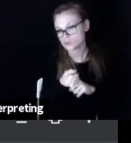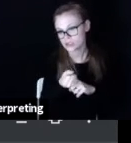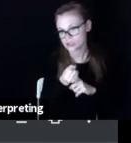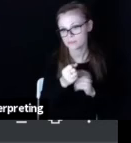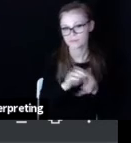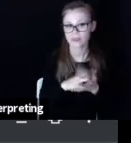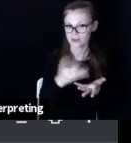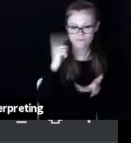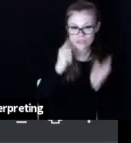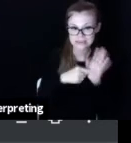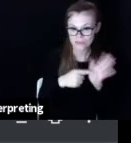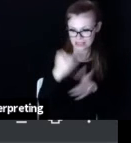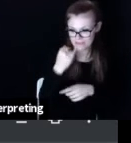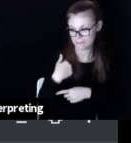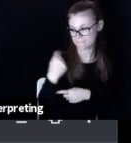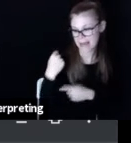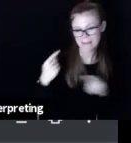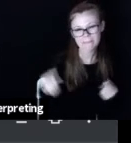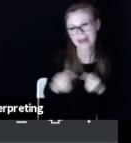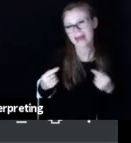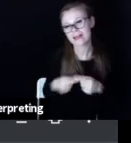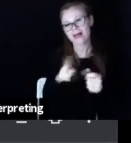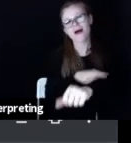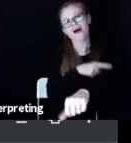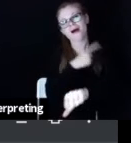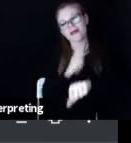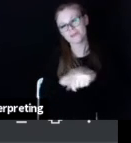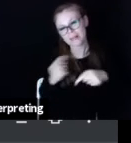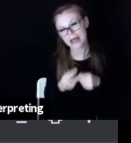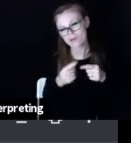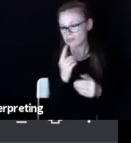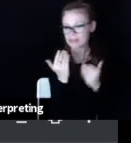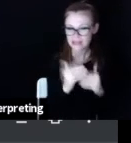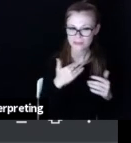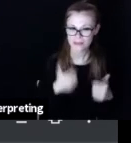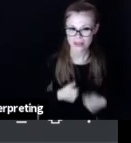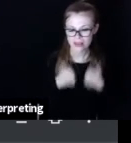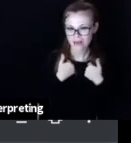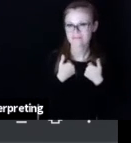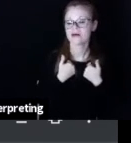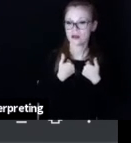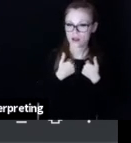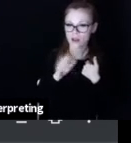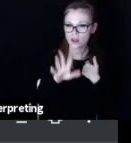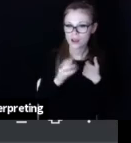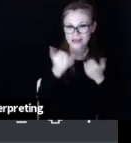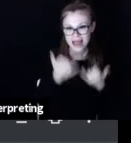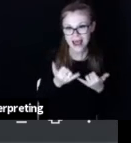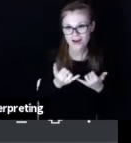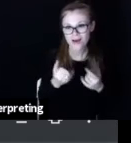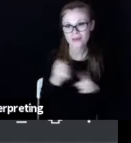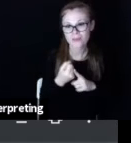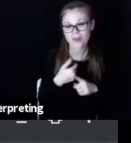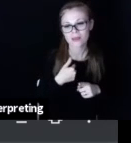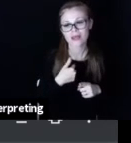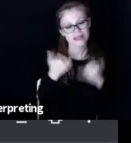if I have back pain and it's been going on for so long and limiting my life so much that I think I'm also suffering from depression, I want to